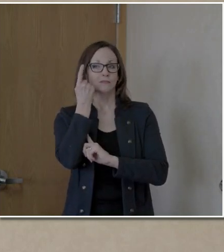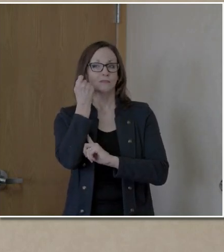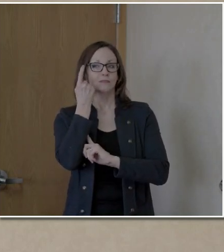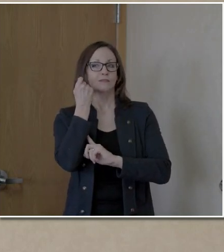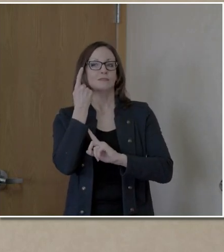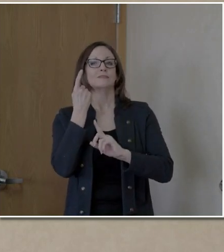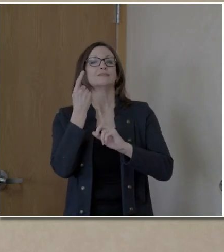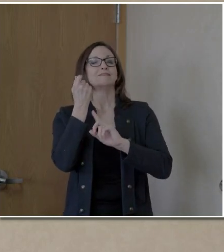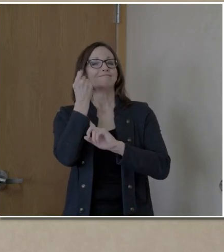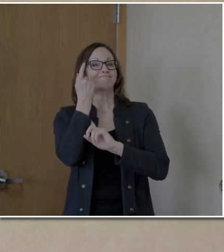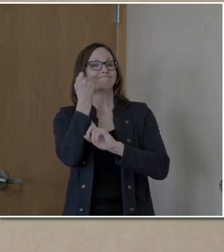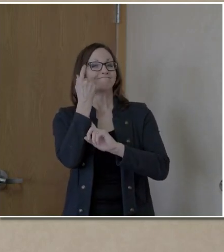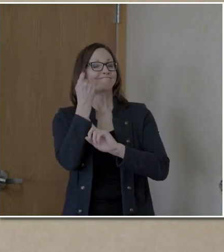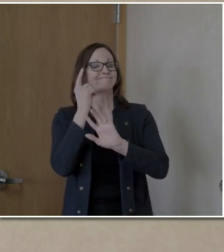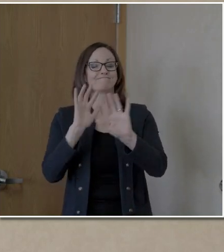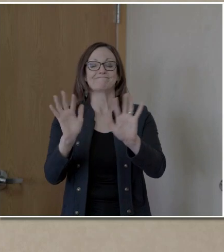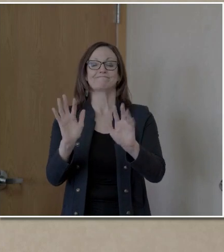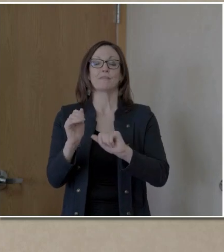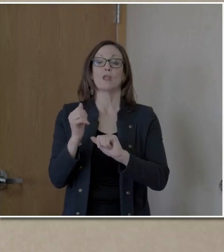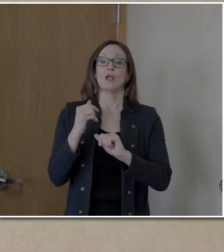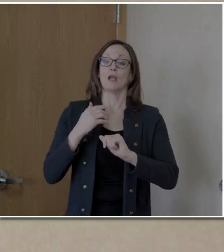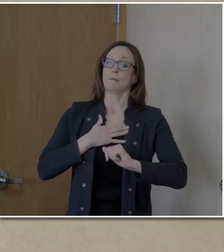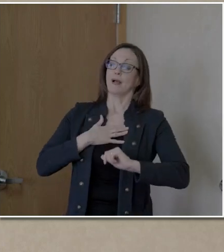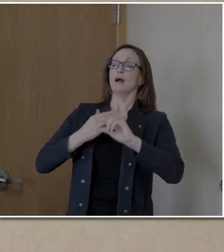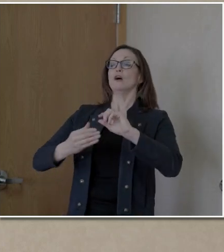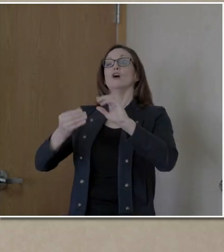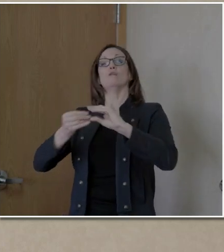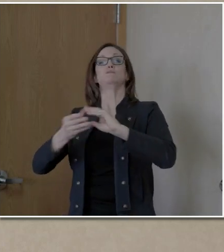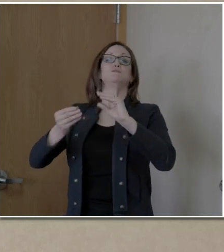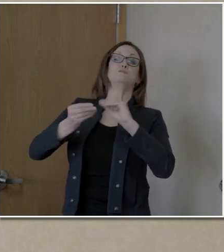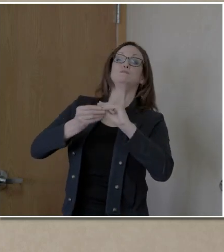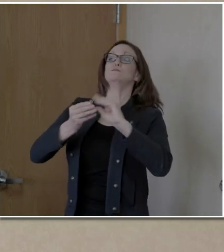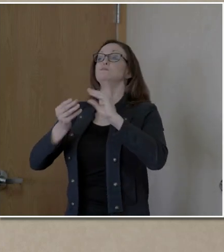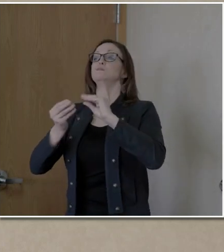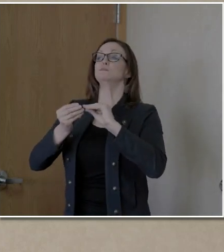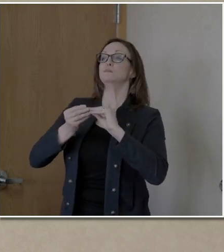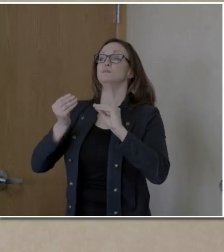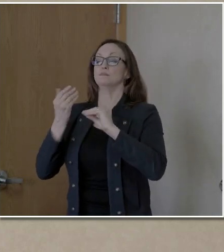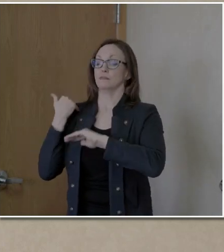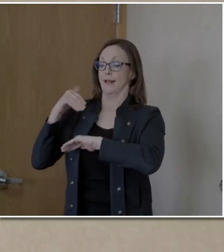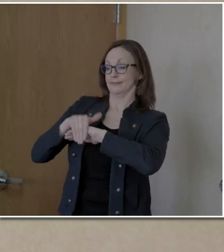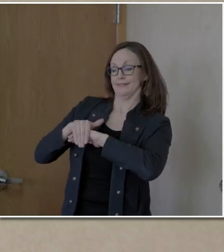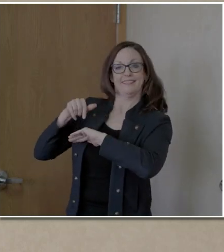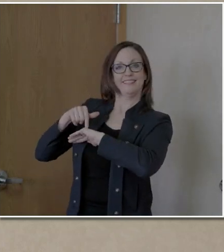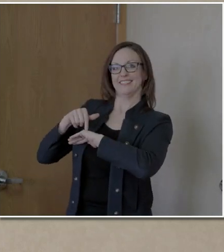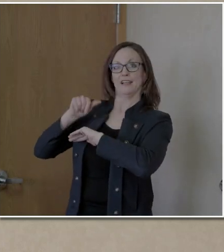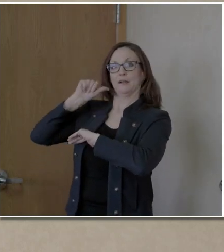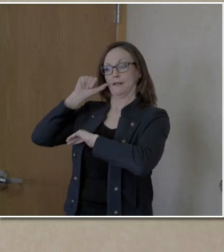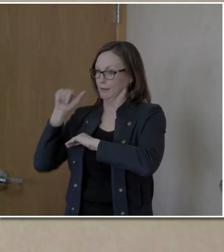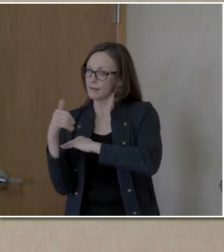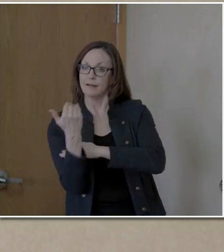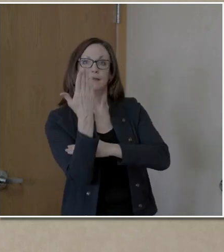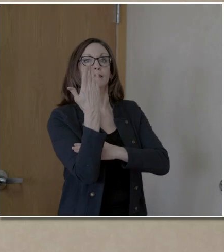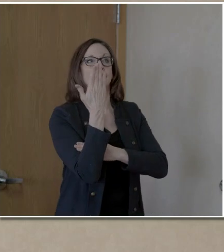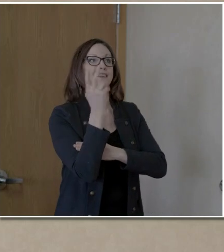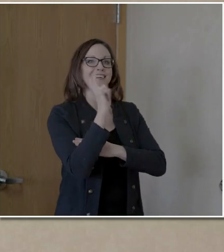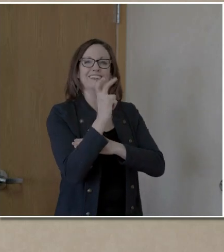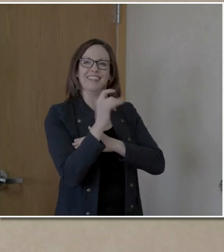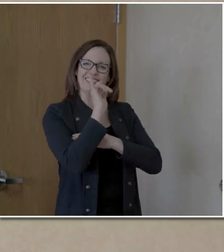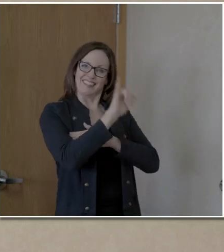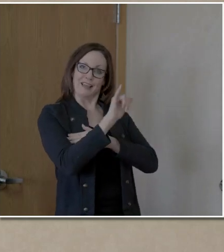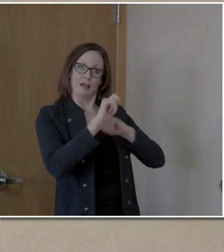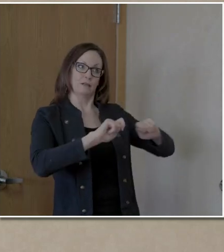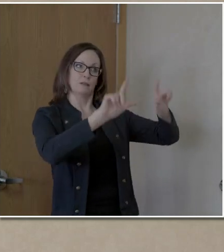of when that window closes, here's what we know about the disease. Symptoms can appear for up to 14